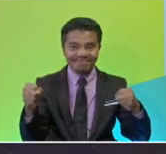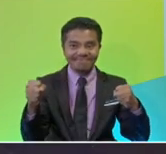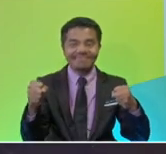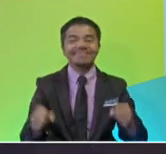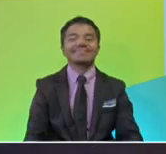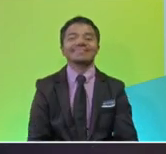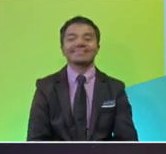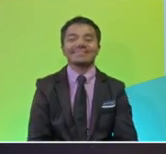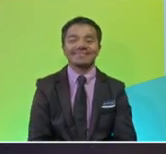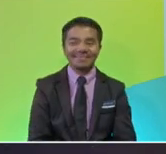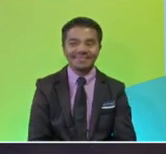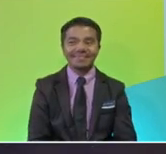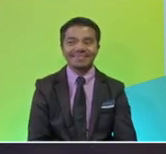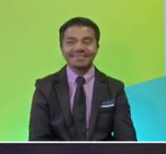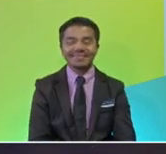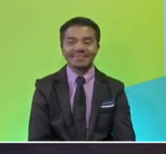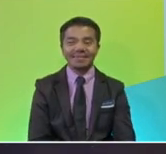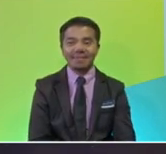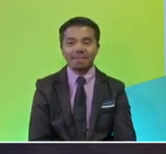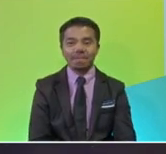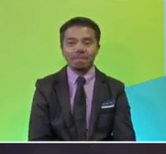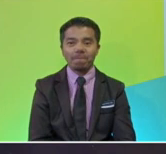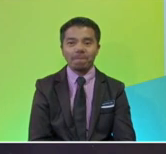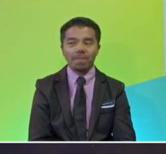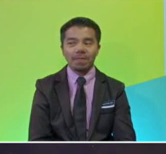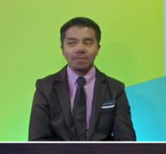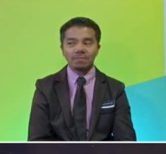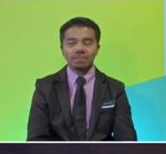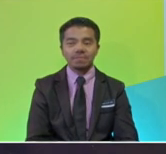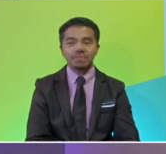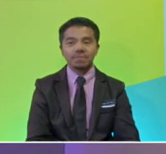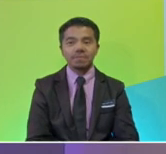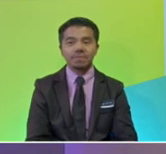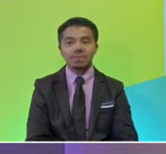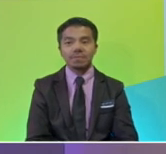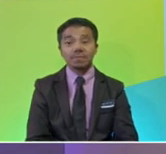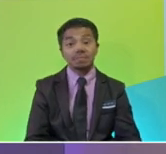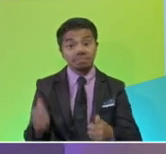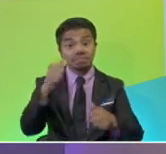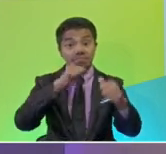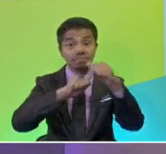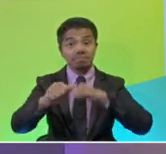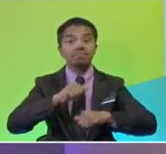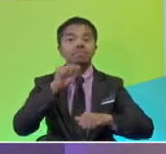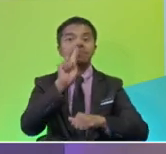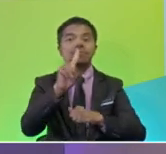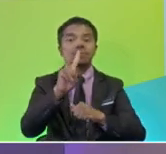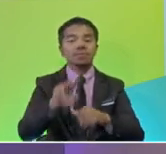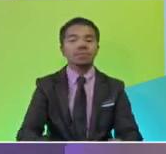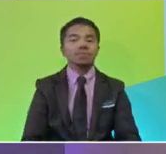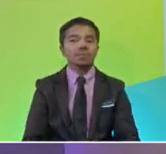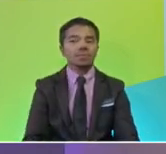Yeah. Okay, over to you, Mr. Warid. All right. So, for the first part of our activity, we are going to listen to